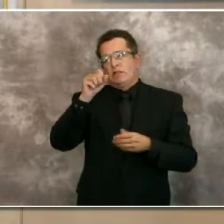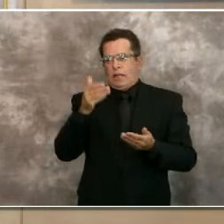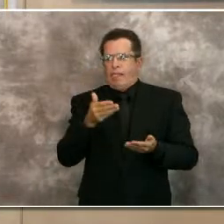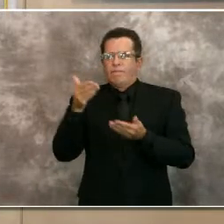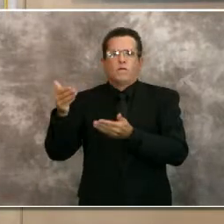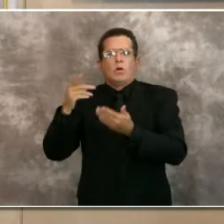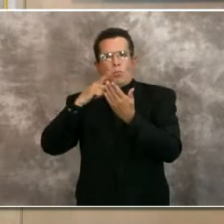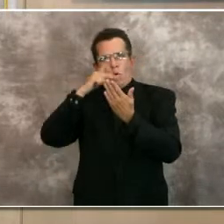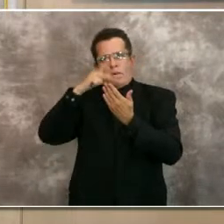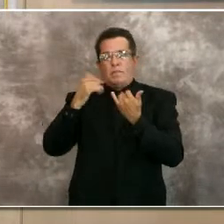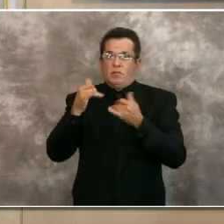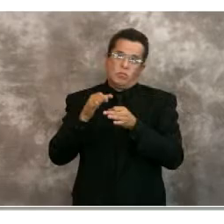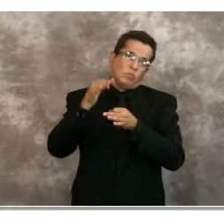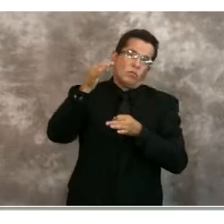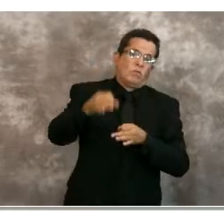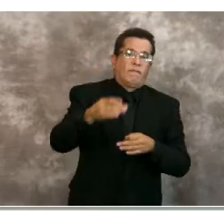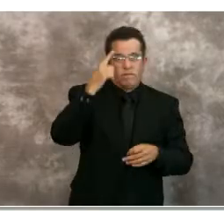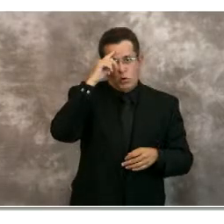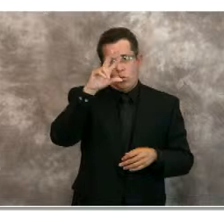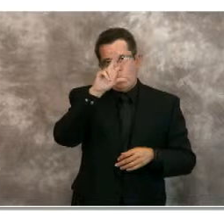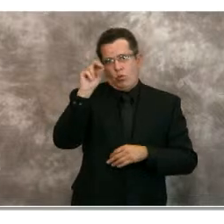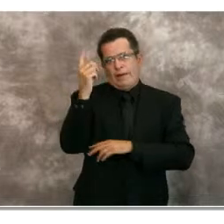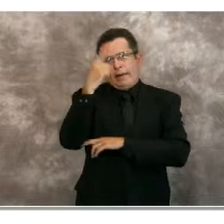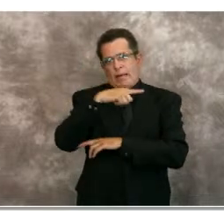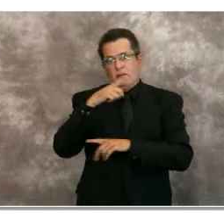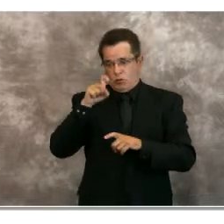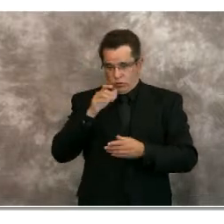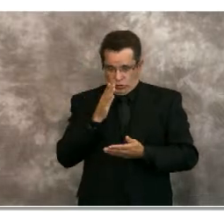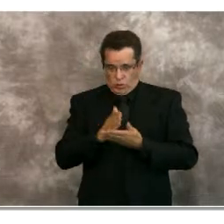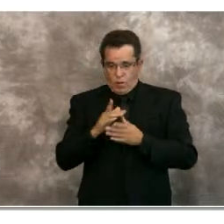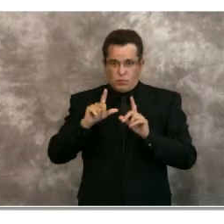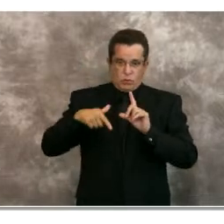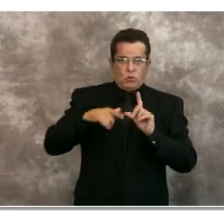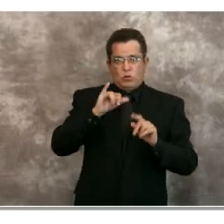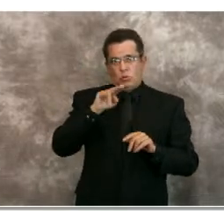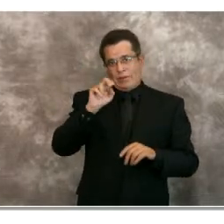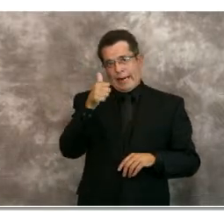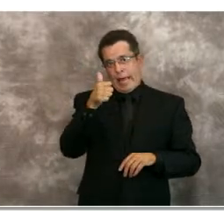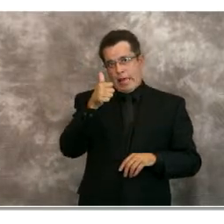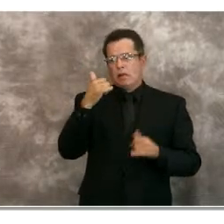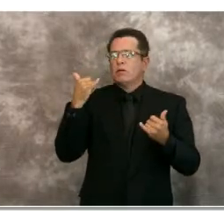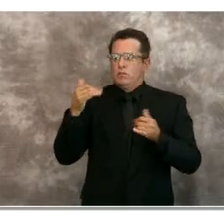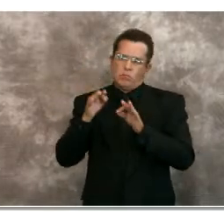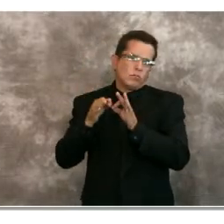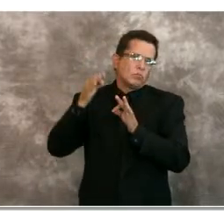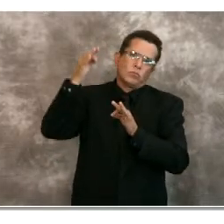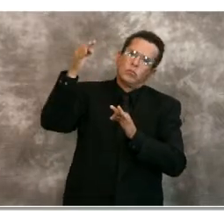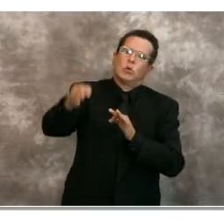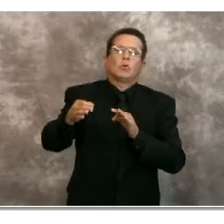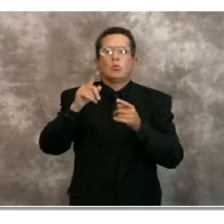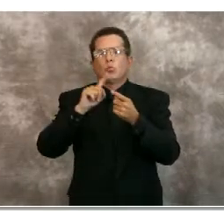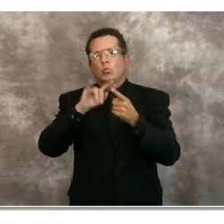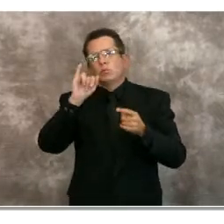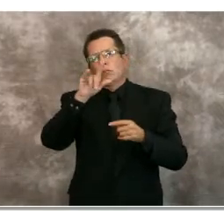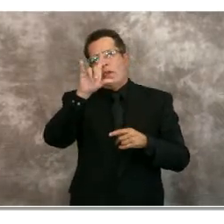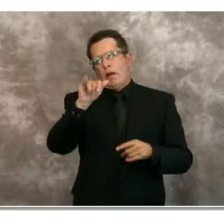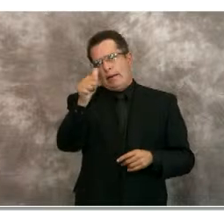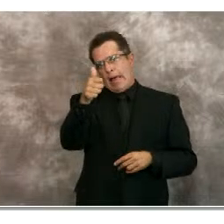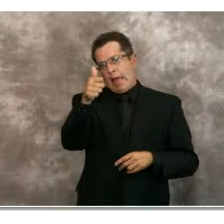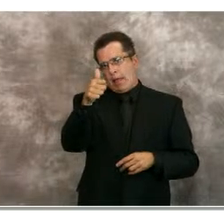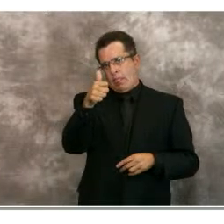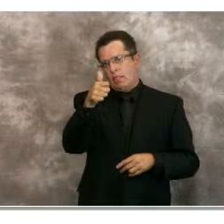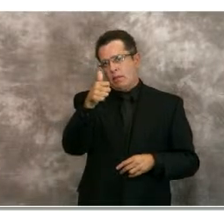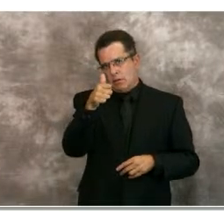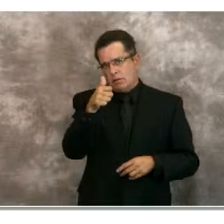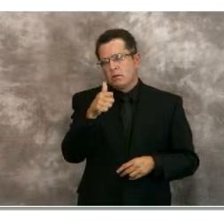days. The program was supposed to end on June 10th and will now run through July 10th. If you